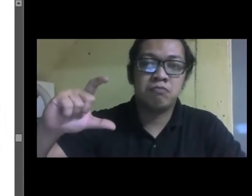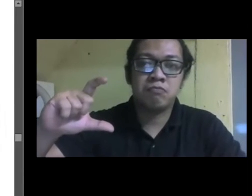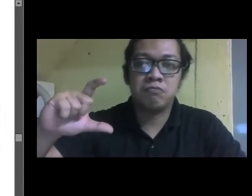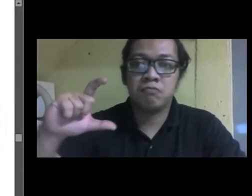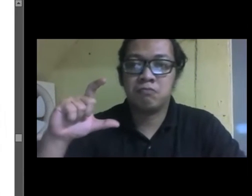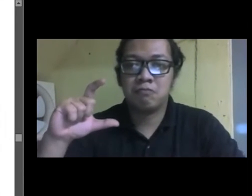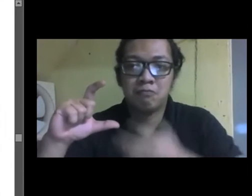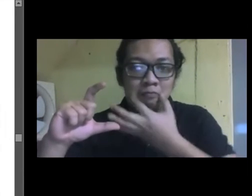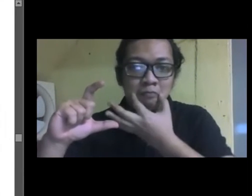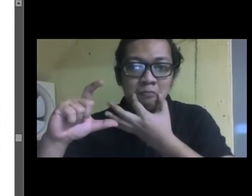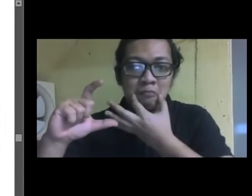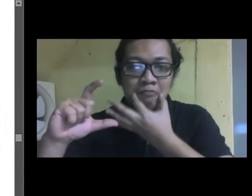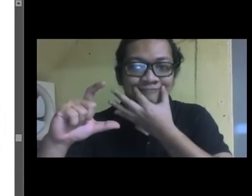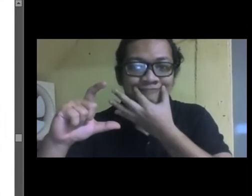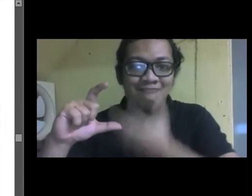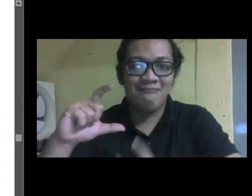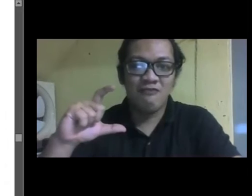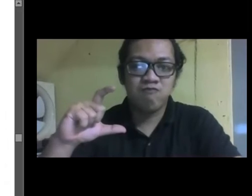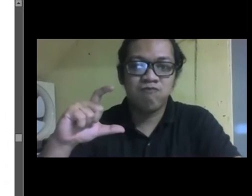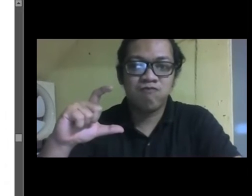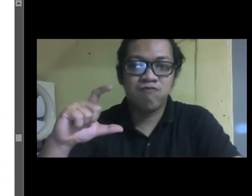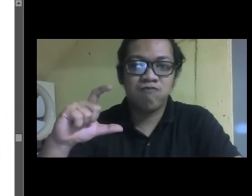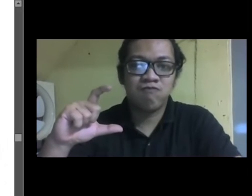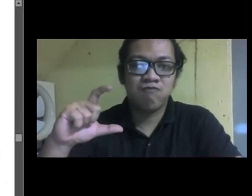okay, what about facial expression on those?